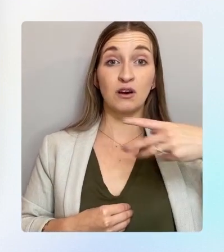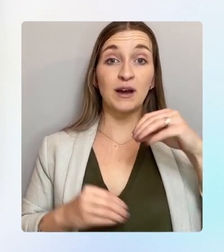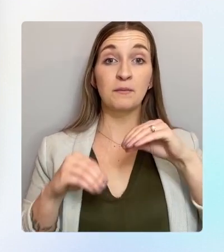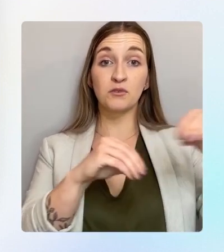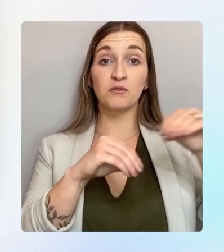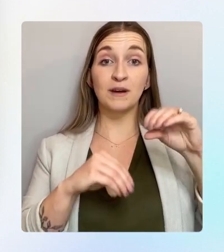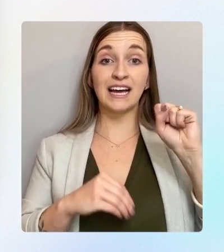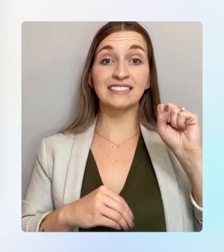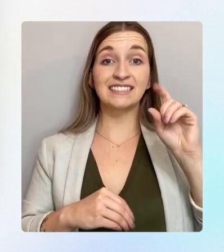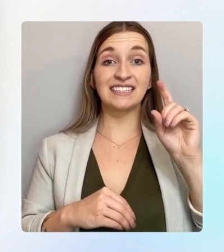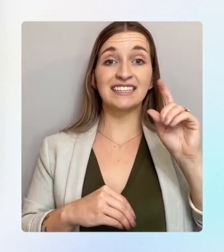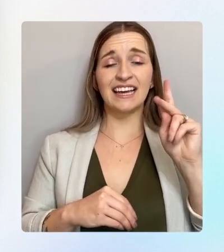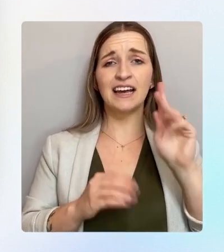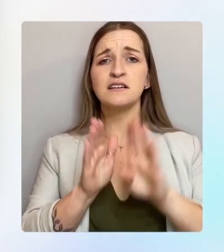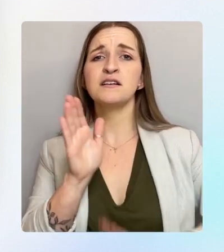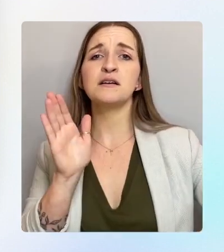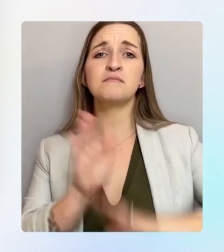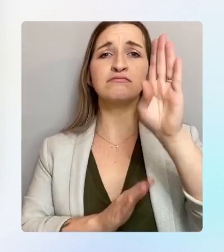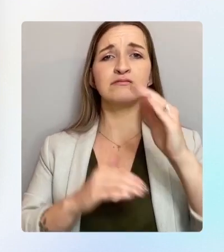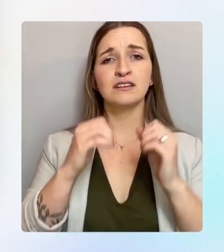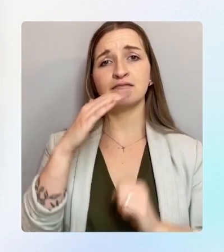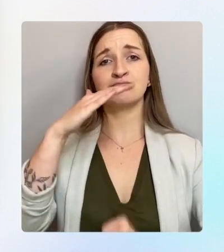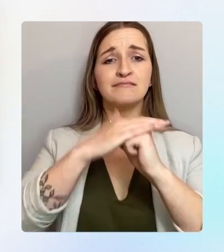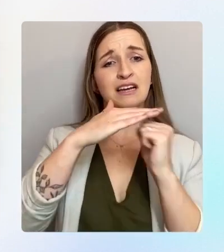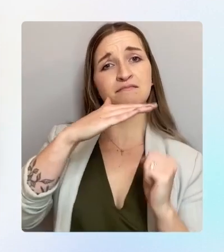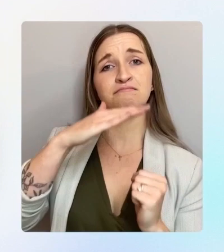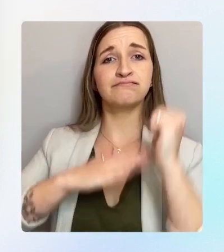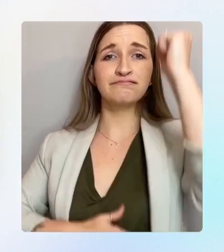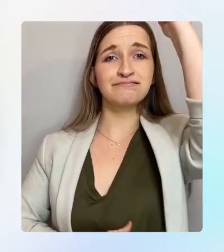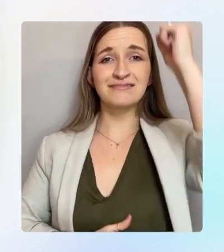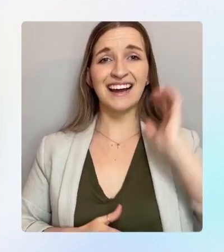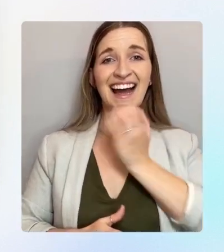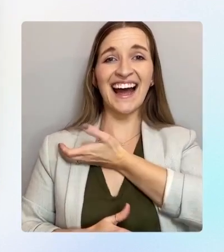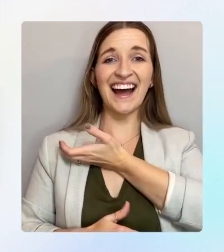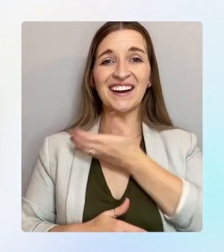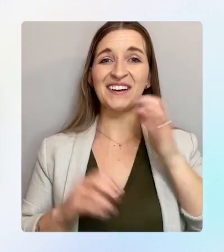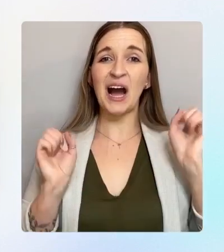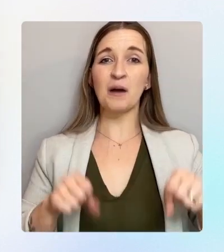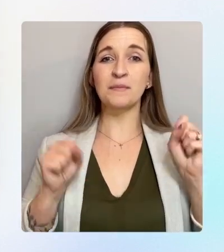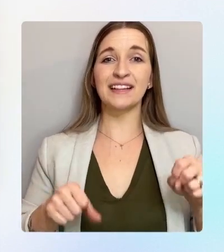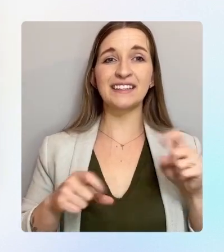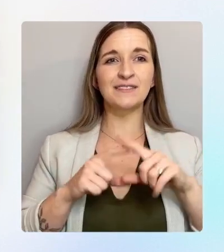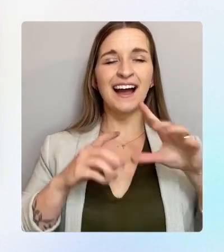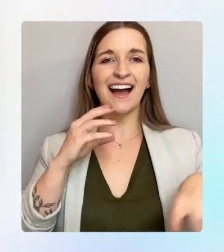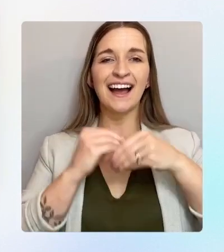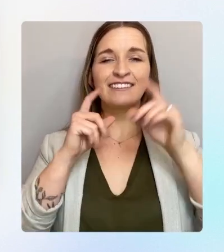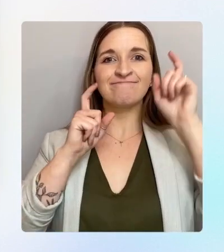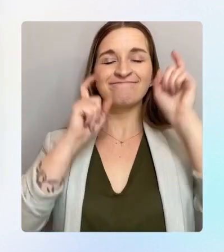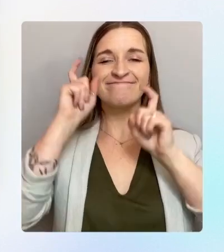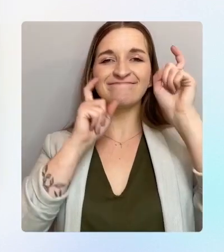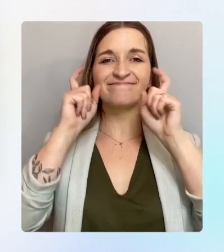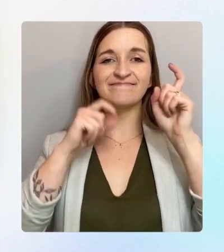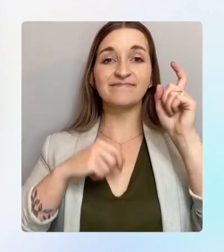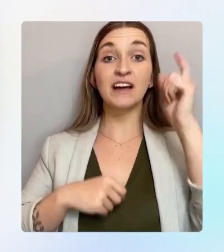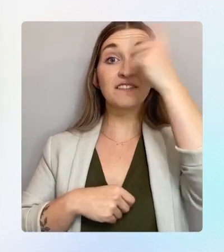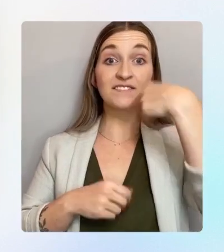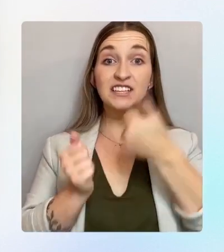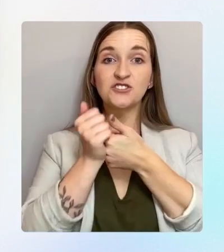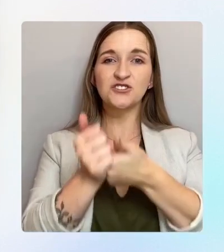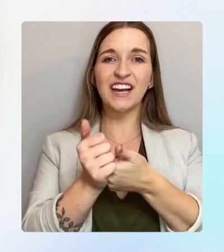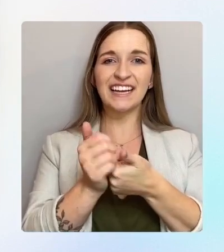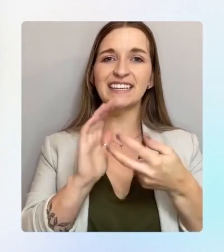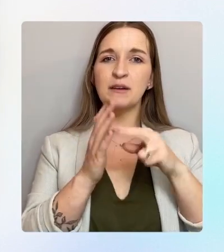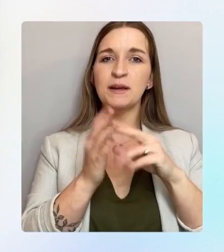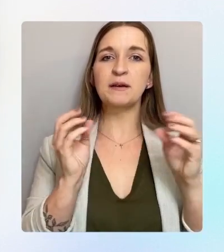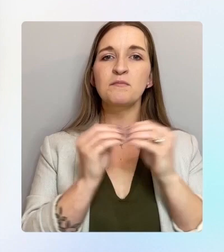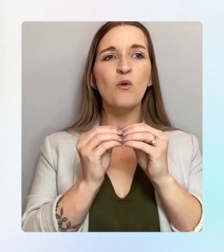Movement SDK allowed us to break through that ceiling and offer a much more personal and people-centric experience. With face tracking,